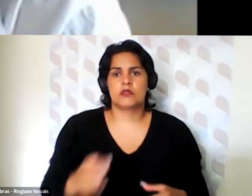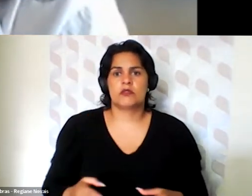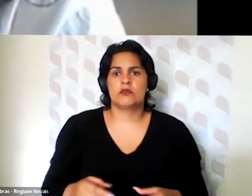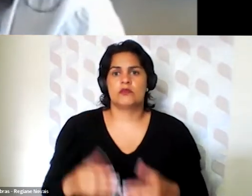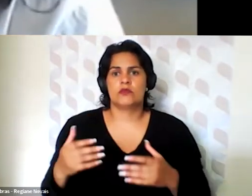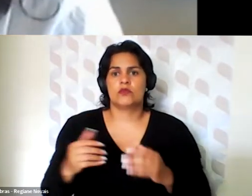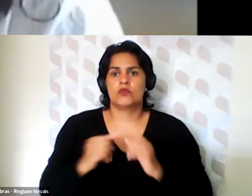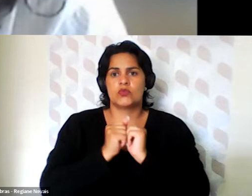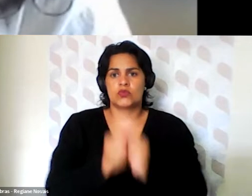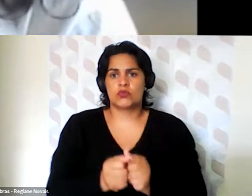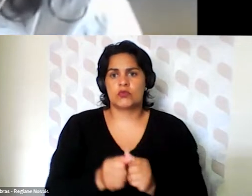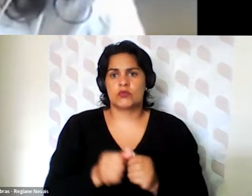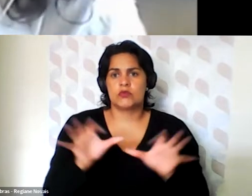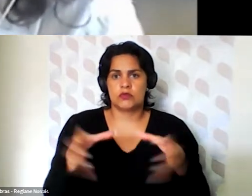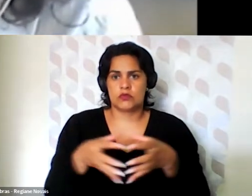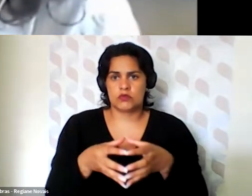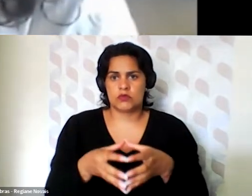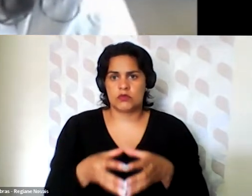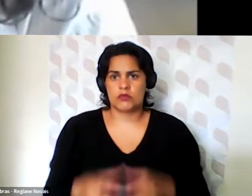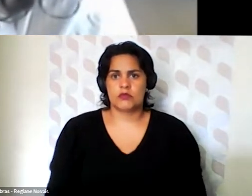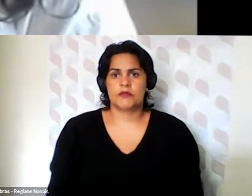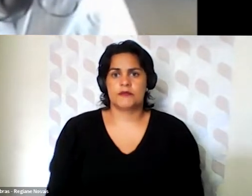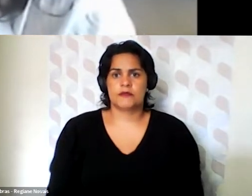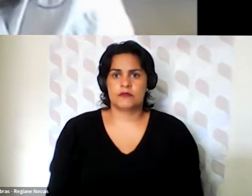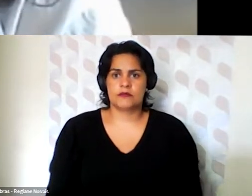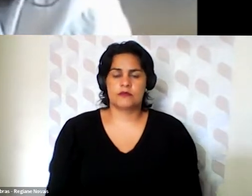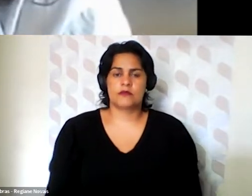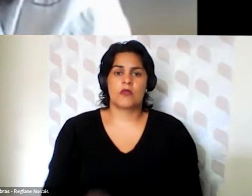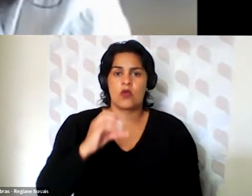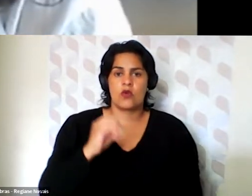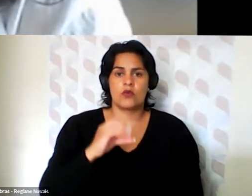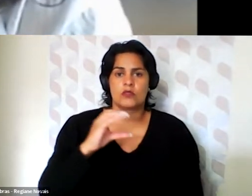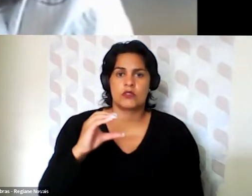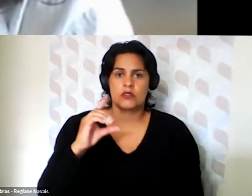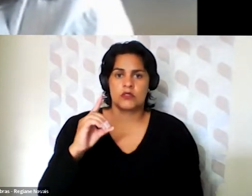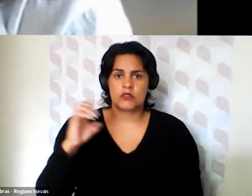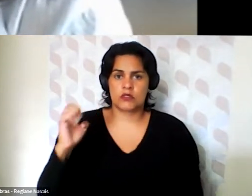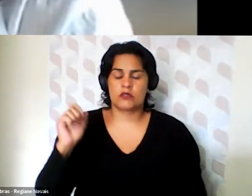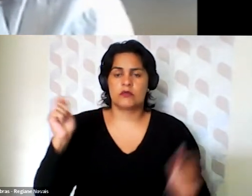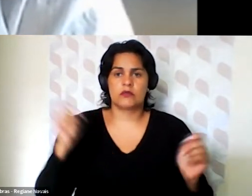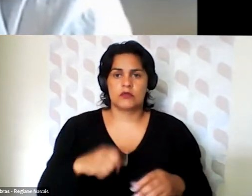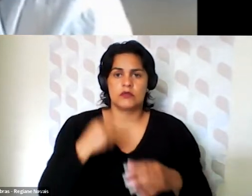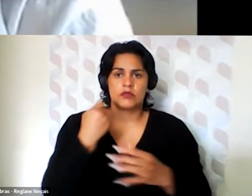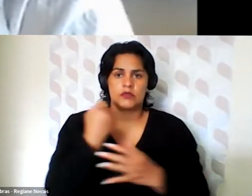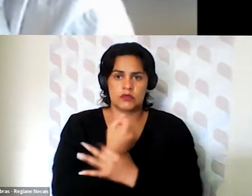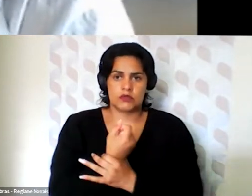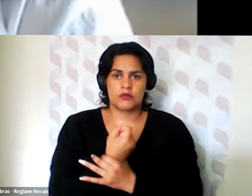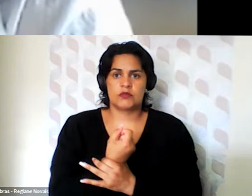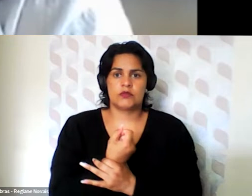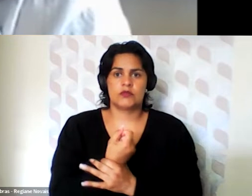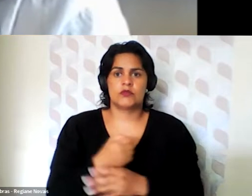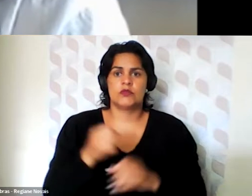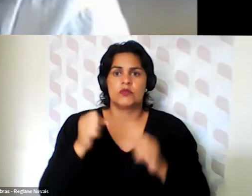is actually aligned to OECD practices, policies, and standards, and nor it's meeting its international human rights